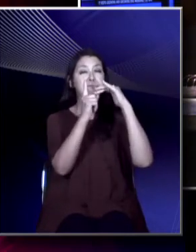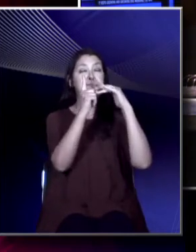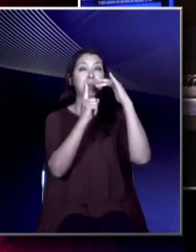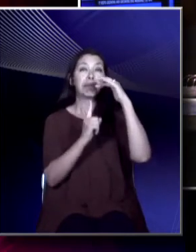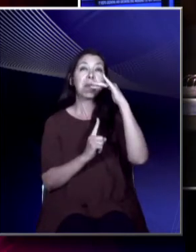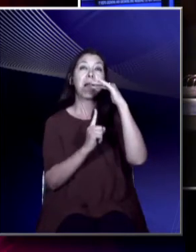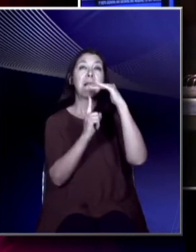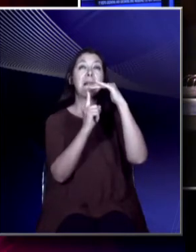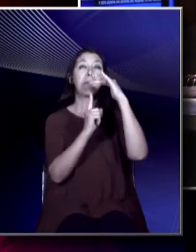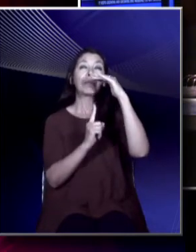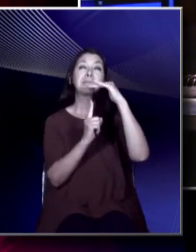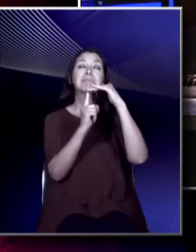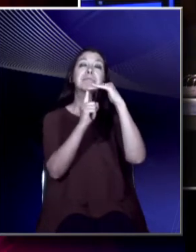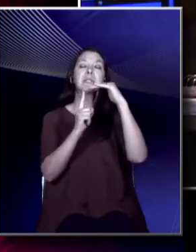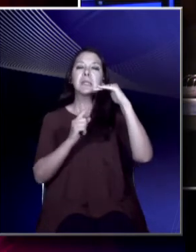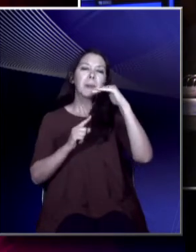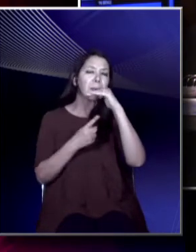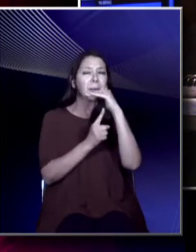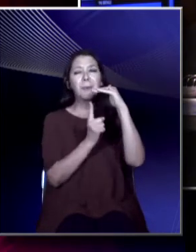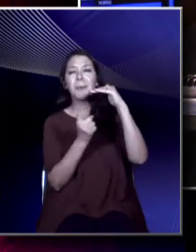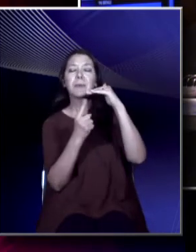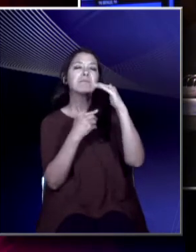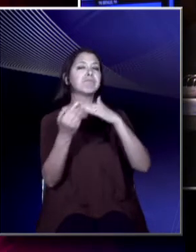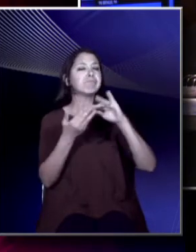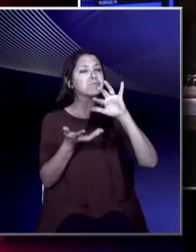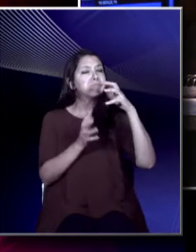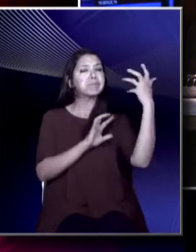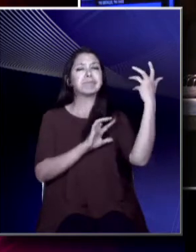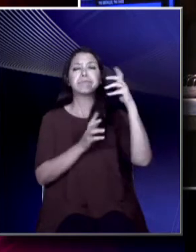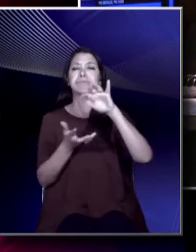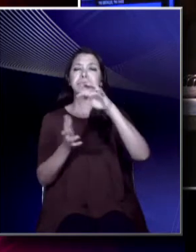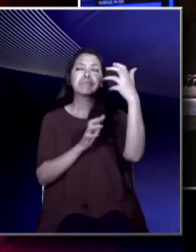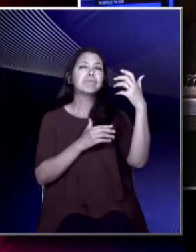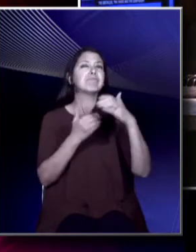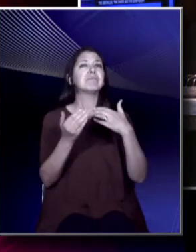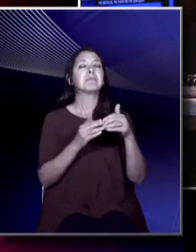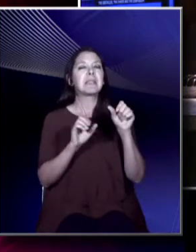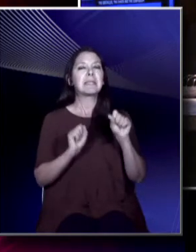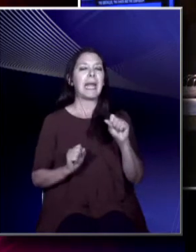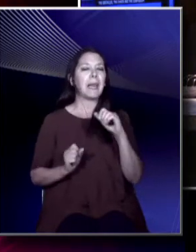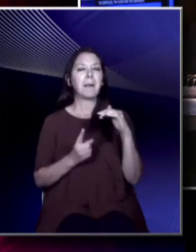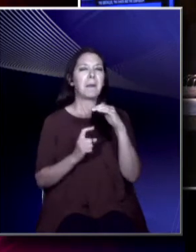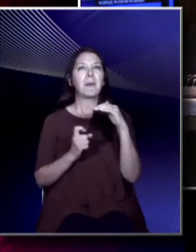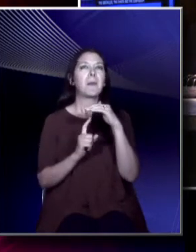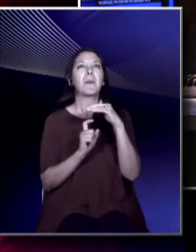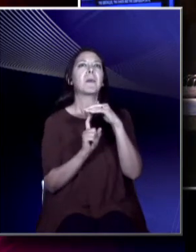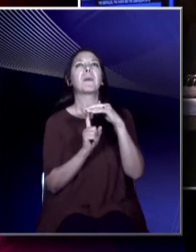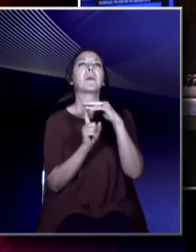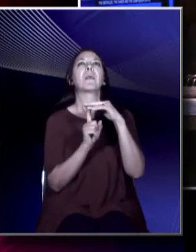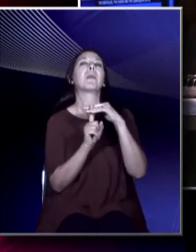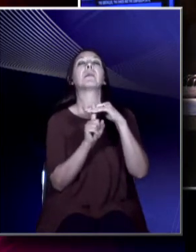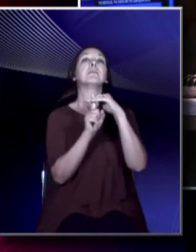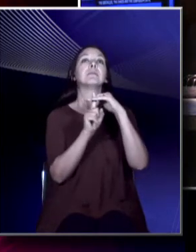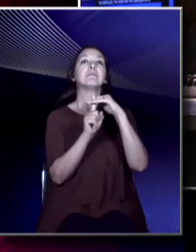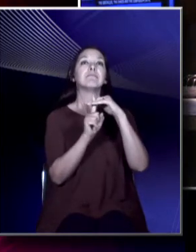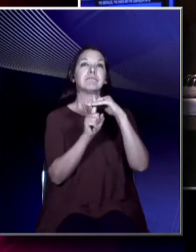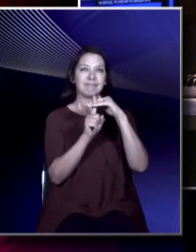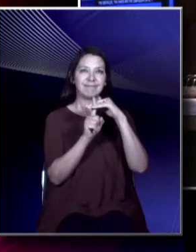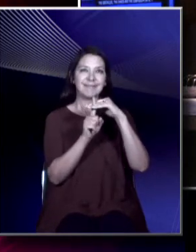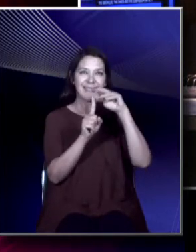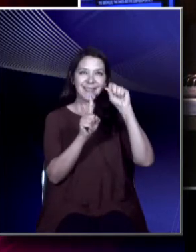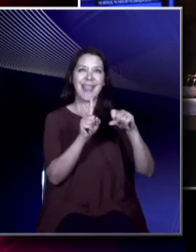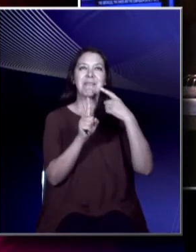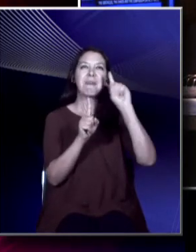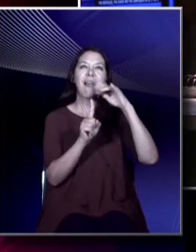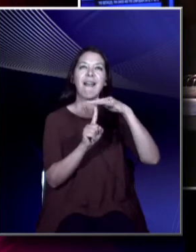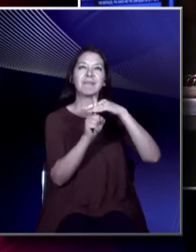the obstacles, the chaos and the confusion, until it gets to the